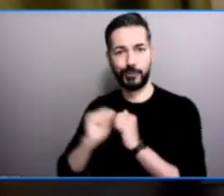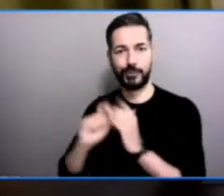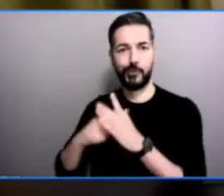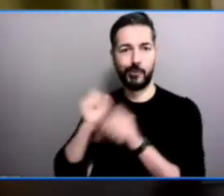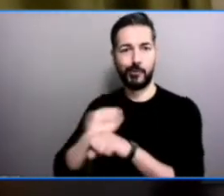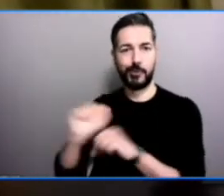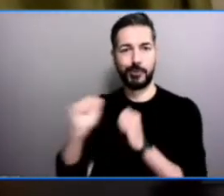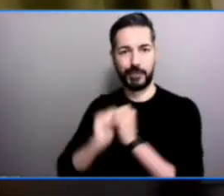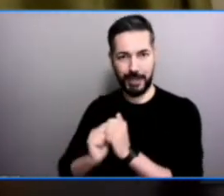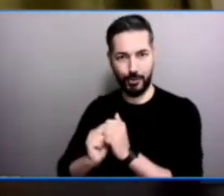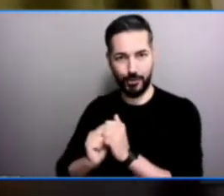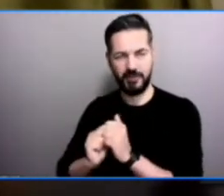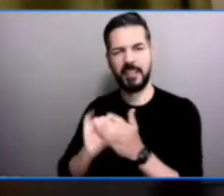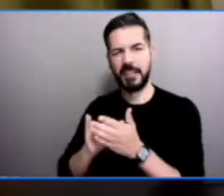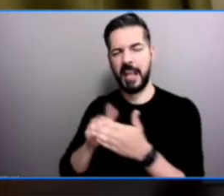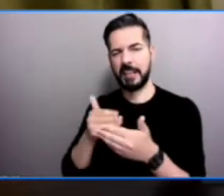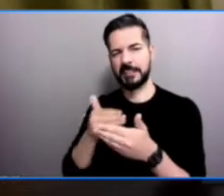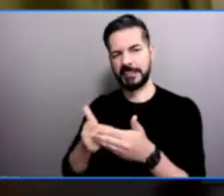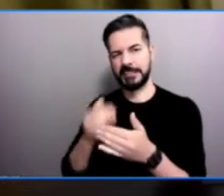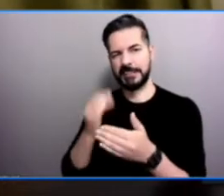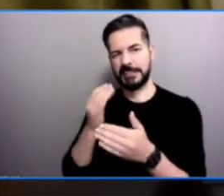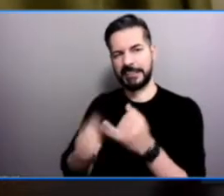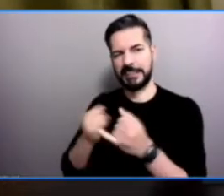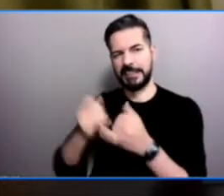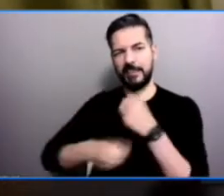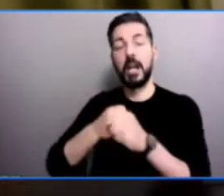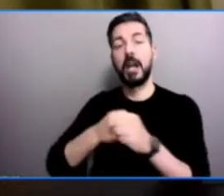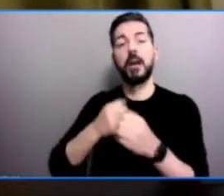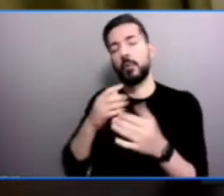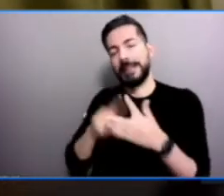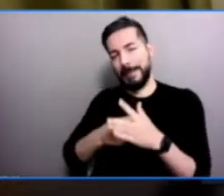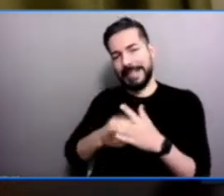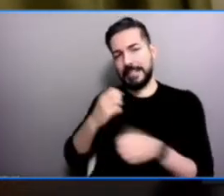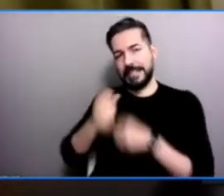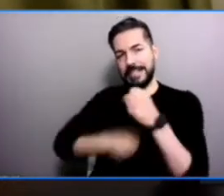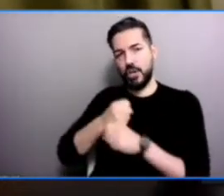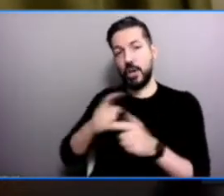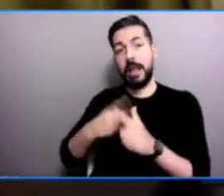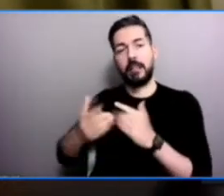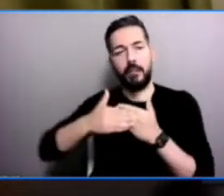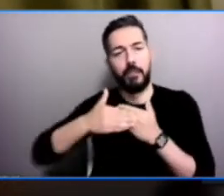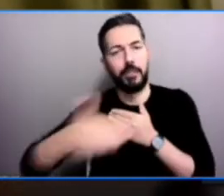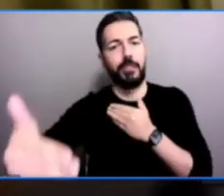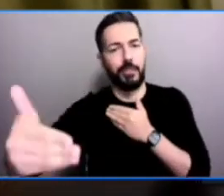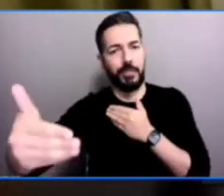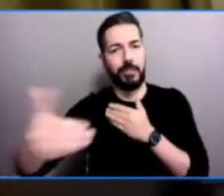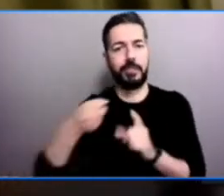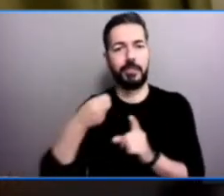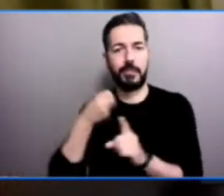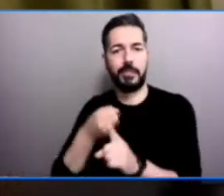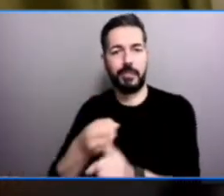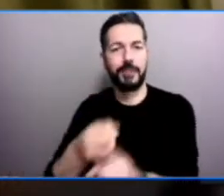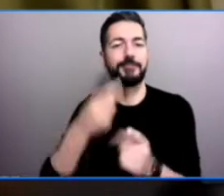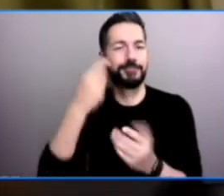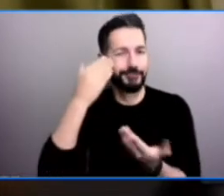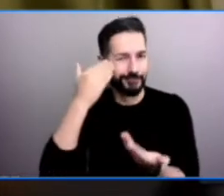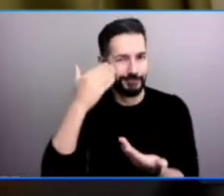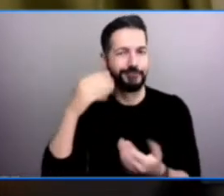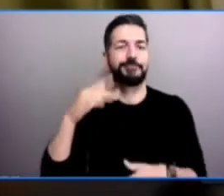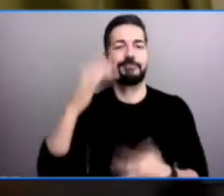that was for the day job, along with like our different legislative policies. And then me and Melina also